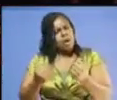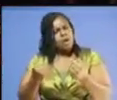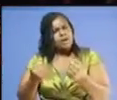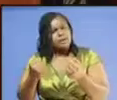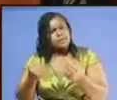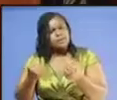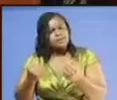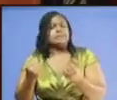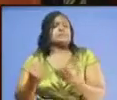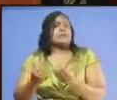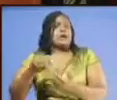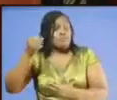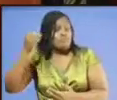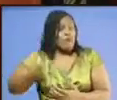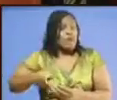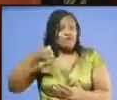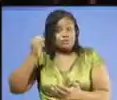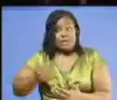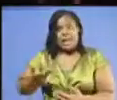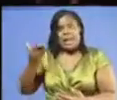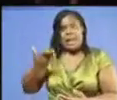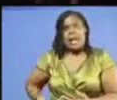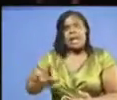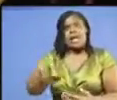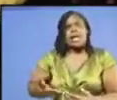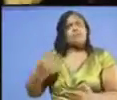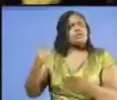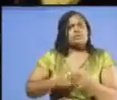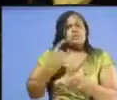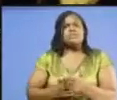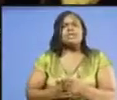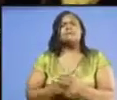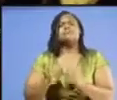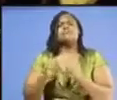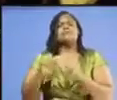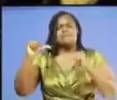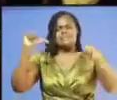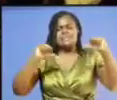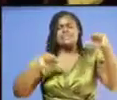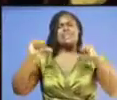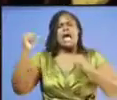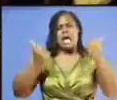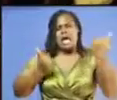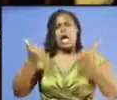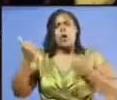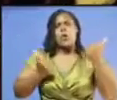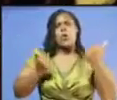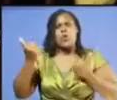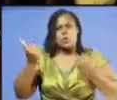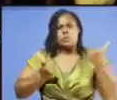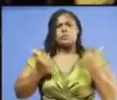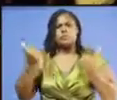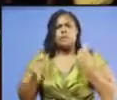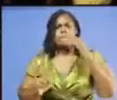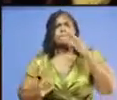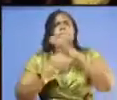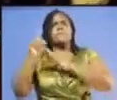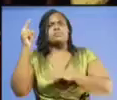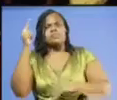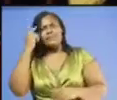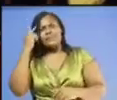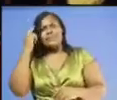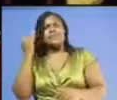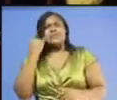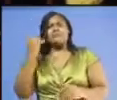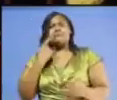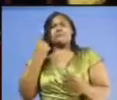And preacher though I am, there are times when doubts come as to whether or not you're going to make it